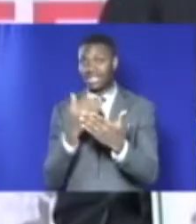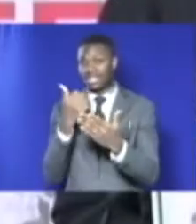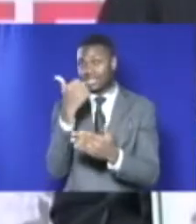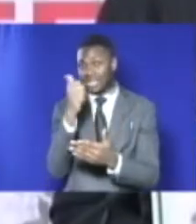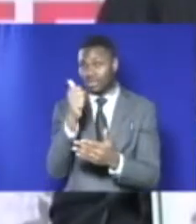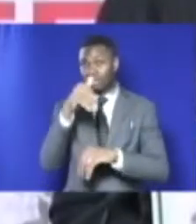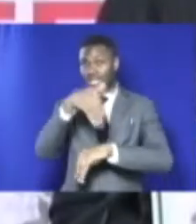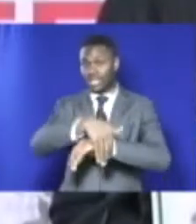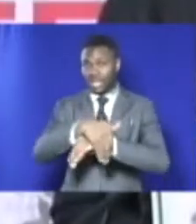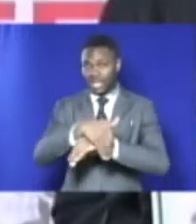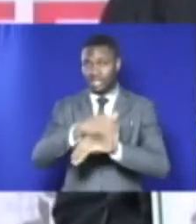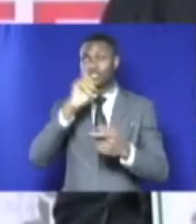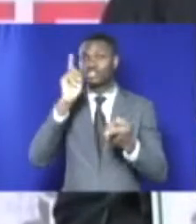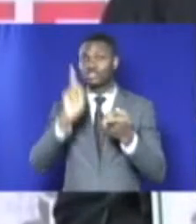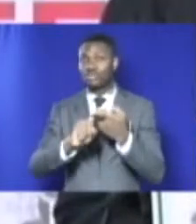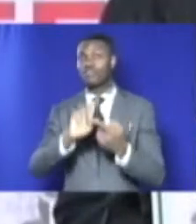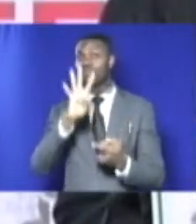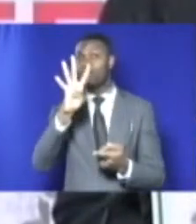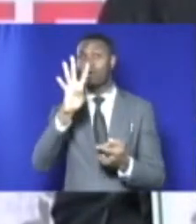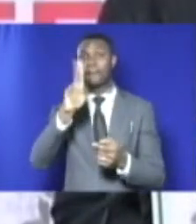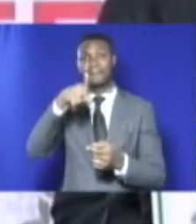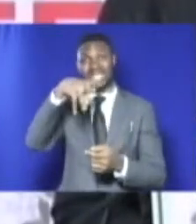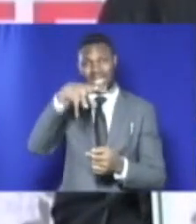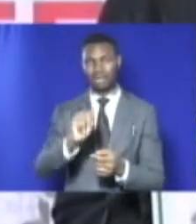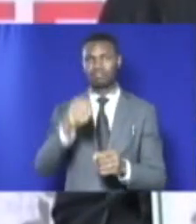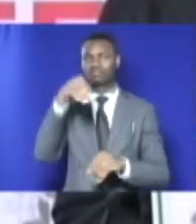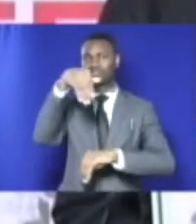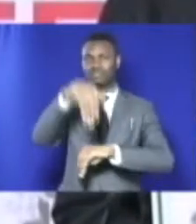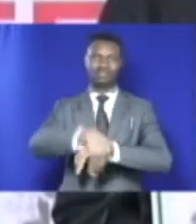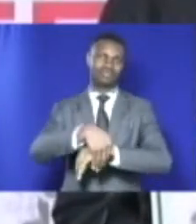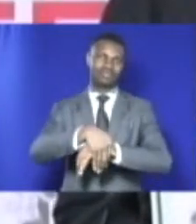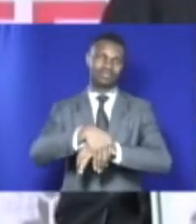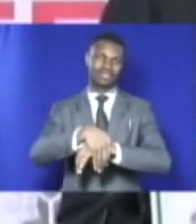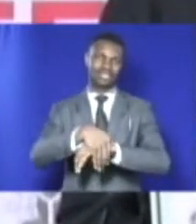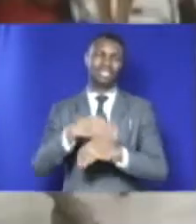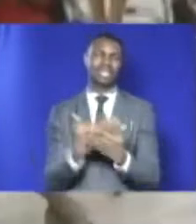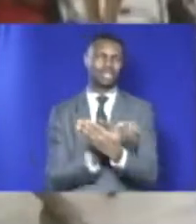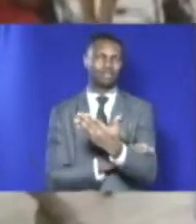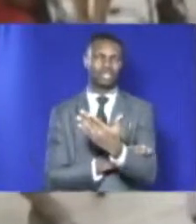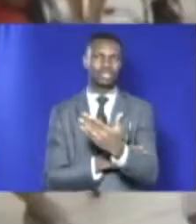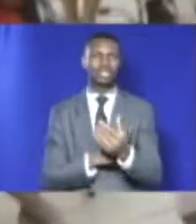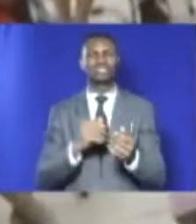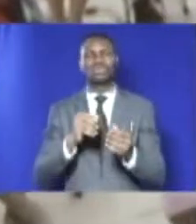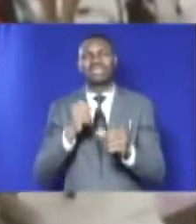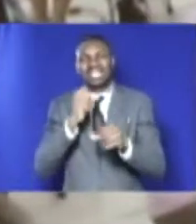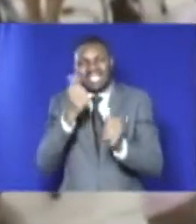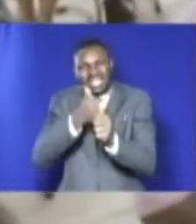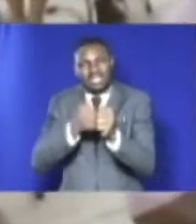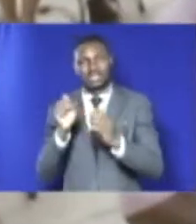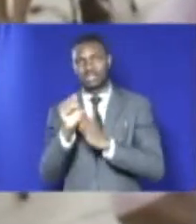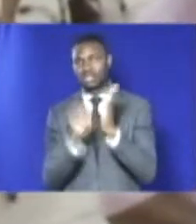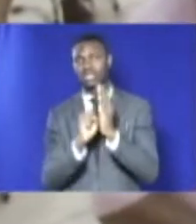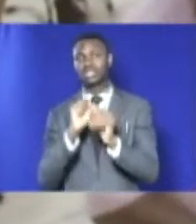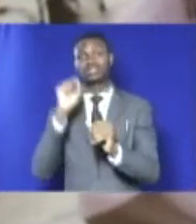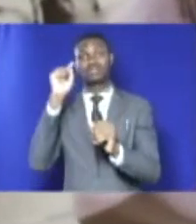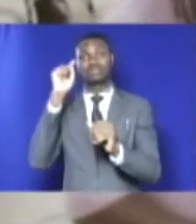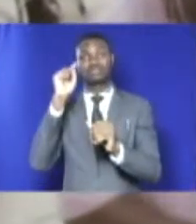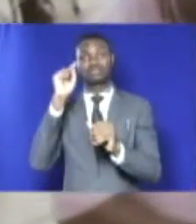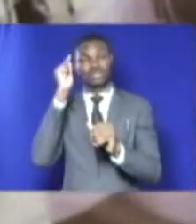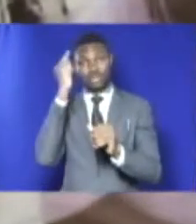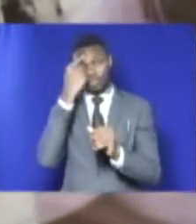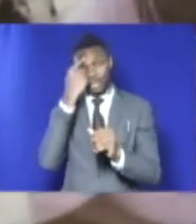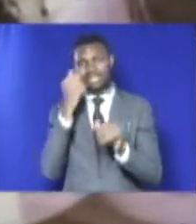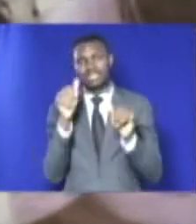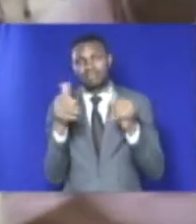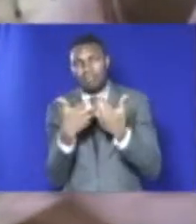resume only with noticeable compliance to safety guidelines to be enforced by state governments, just as previous guidelines for federal and state